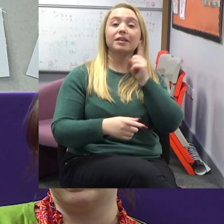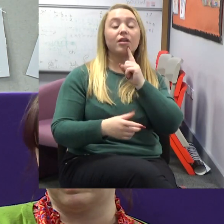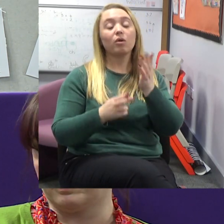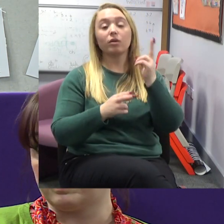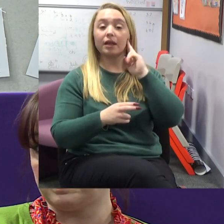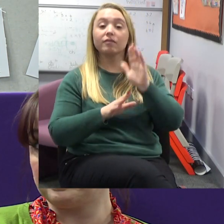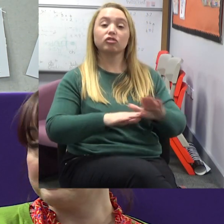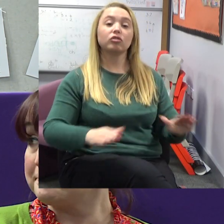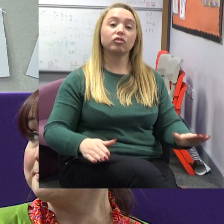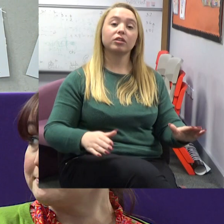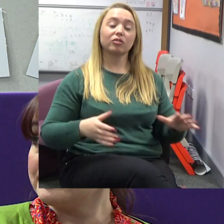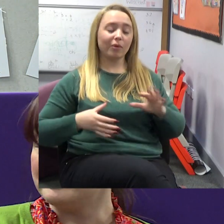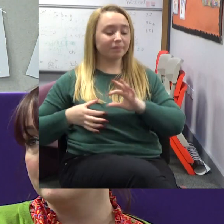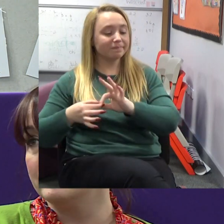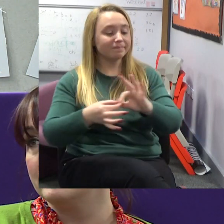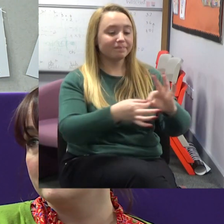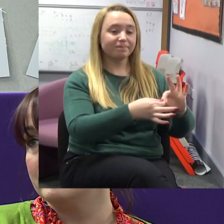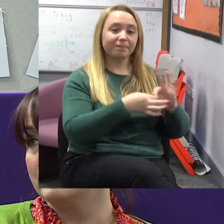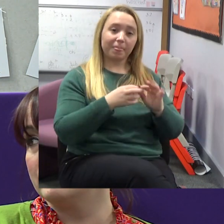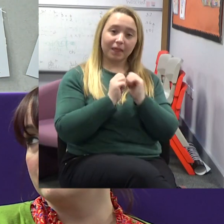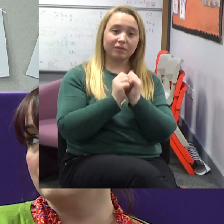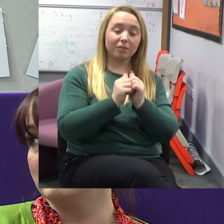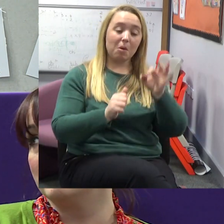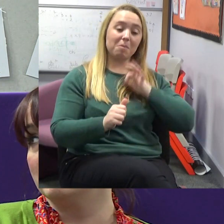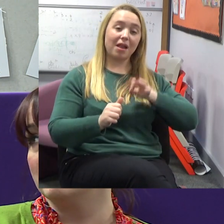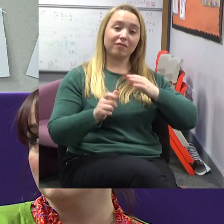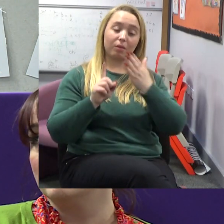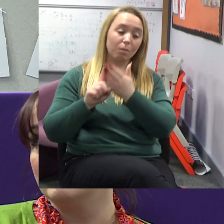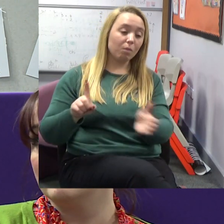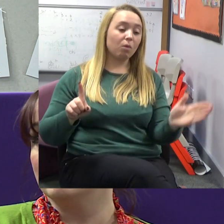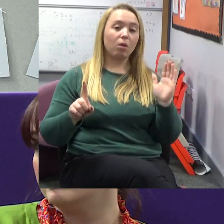especially with the relationships we have with our parents, and it just really helps, I think, with the child's learning.